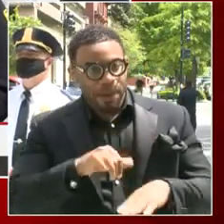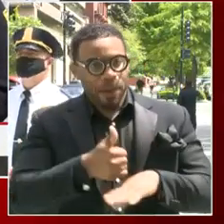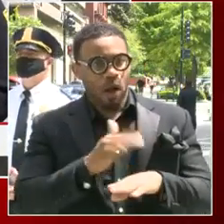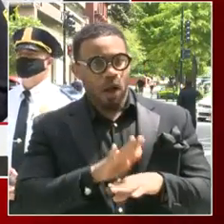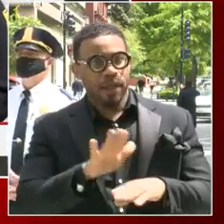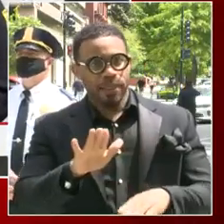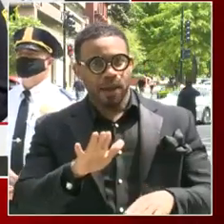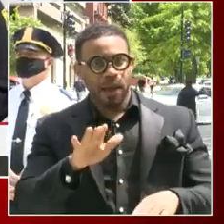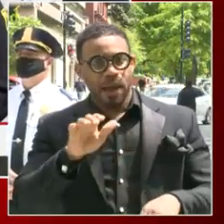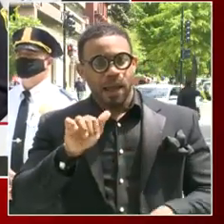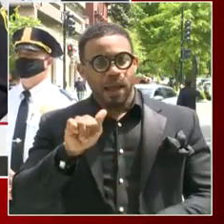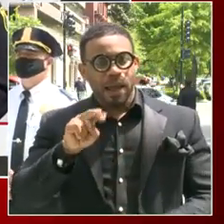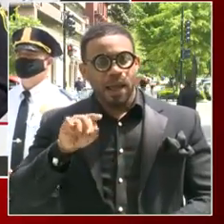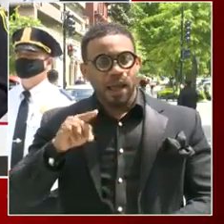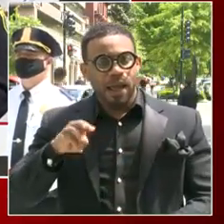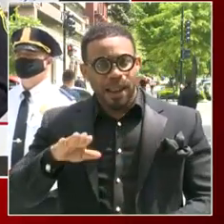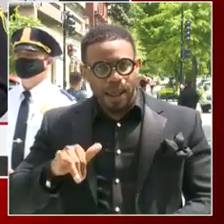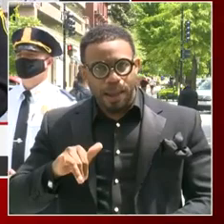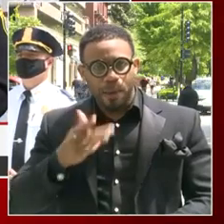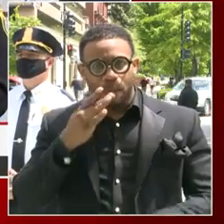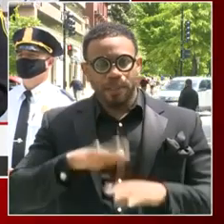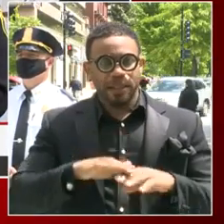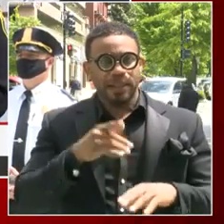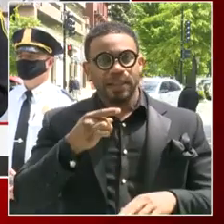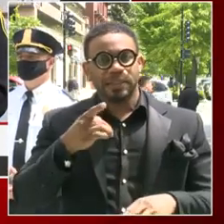their anatomy rather than their gender identity.